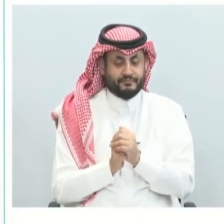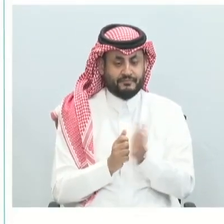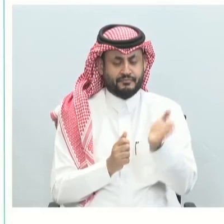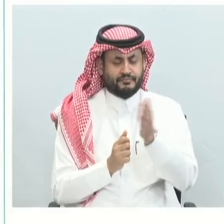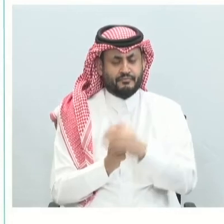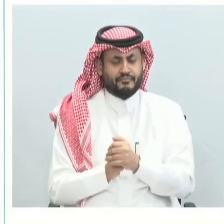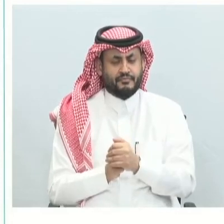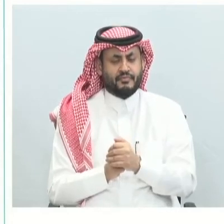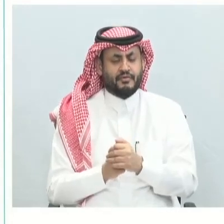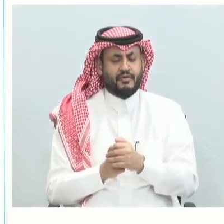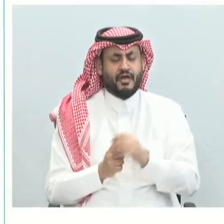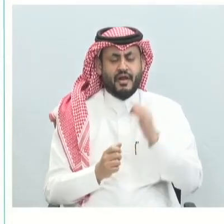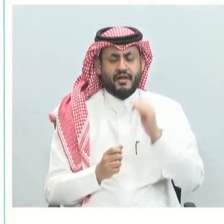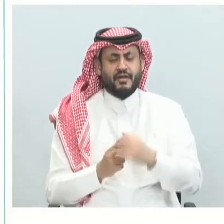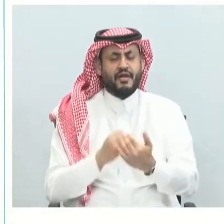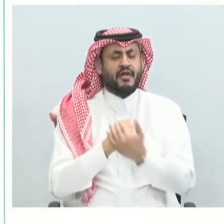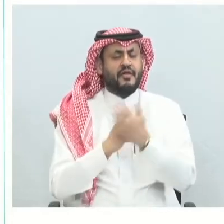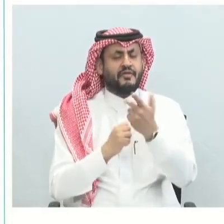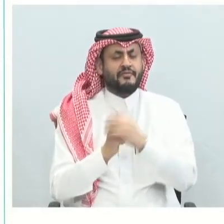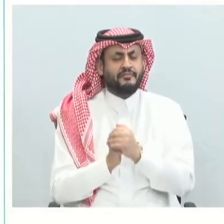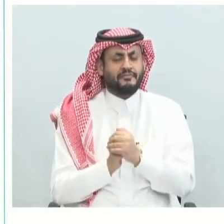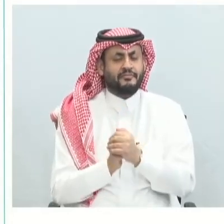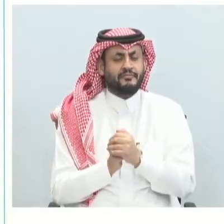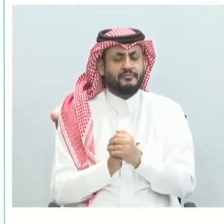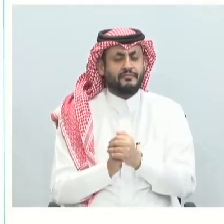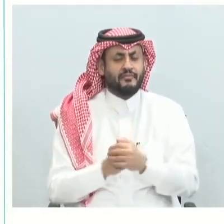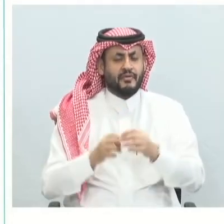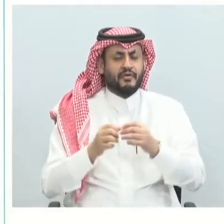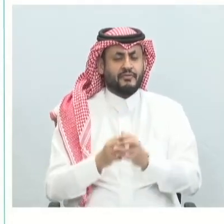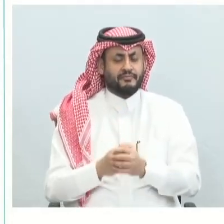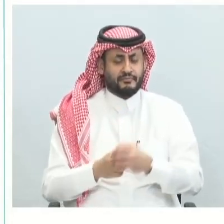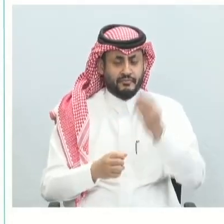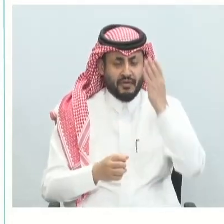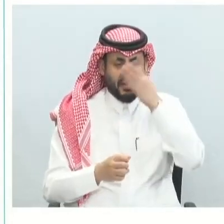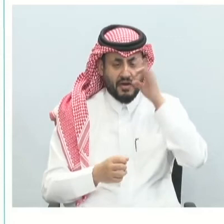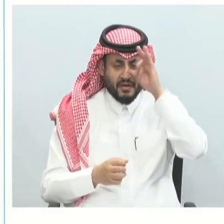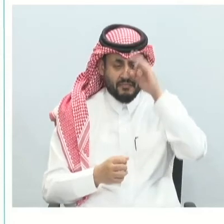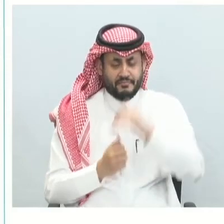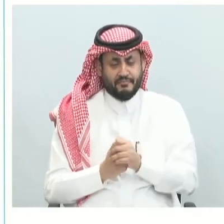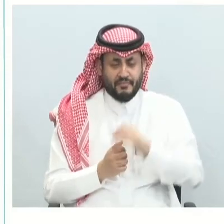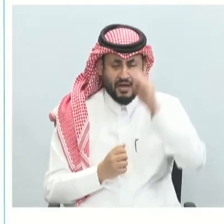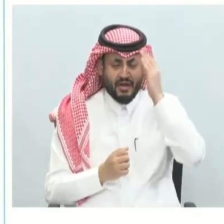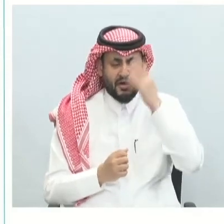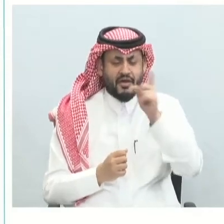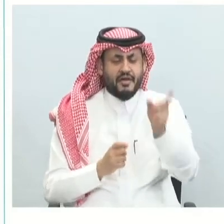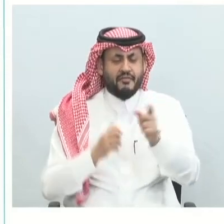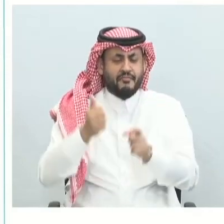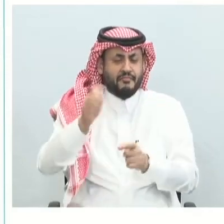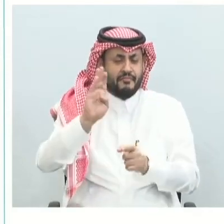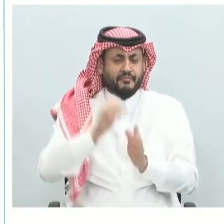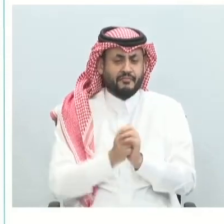Now, can you tell me where is sunglasses? Where is sunglasses? Is it A